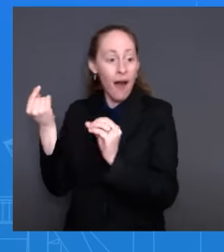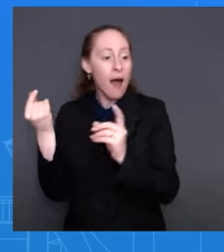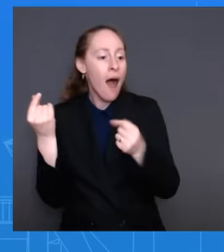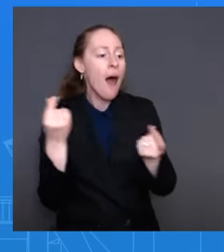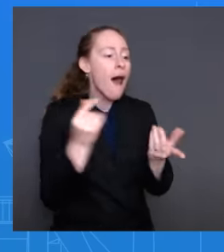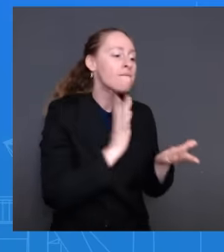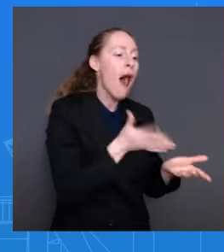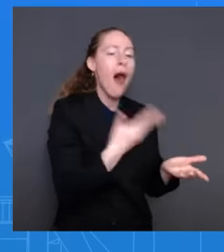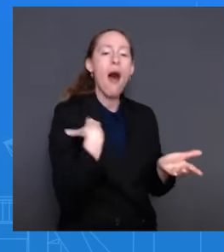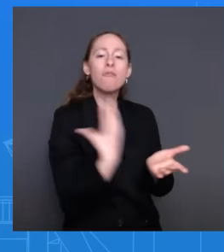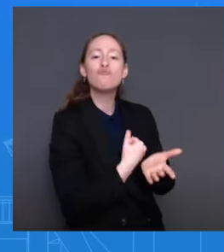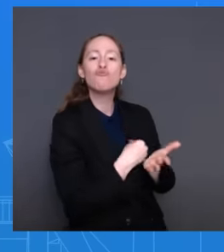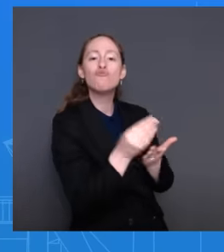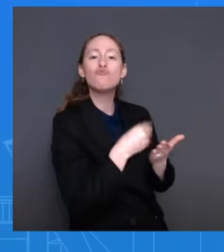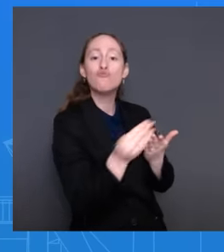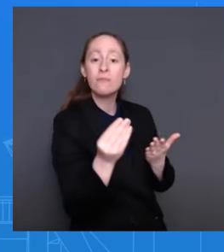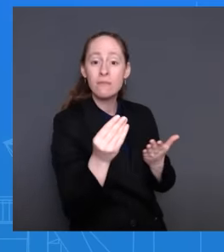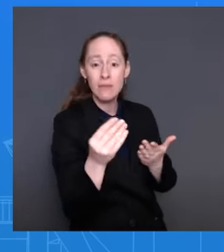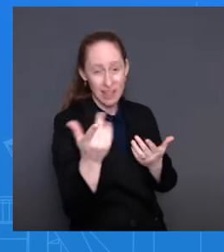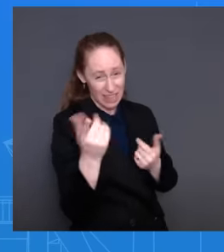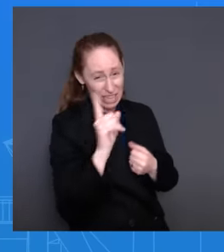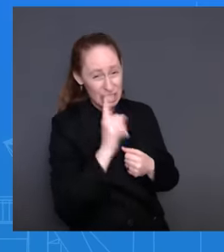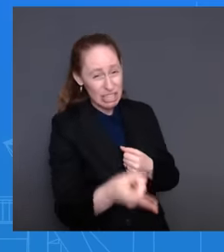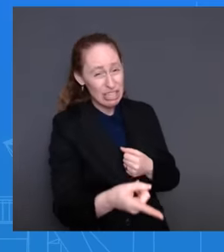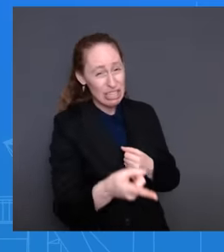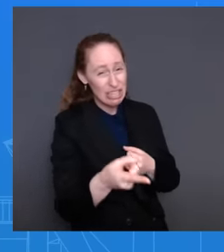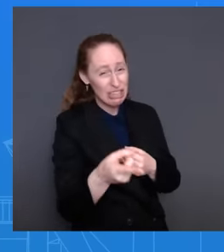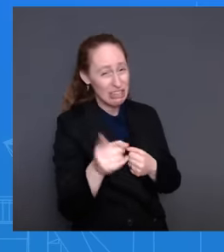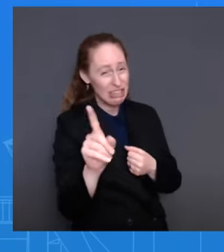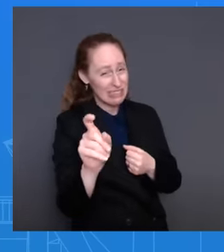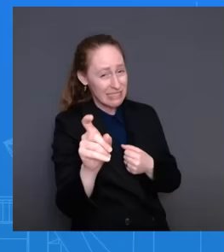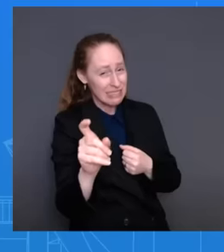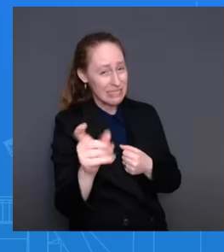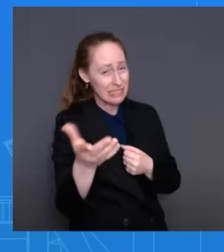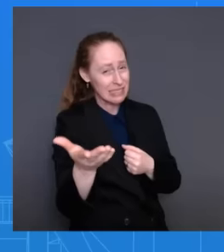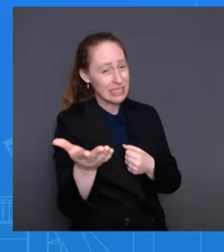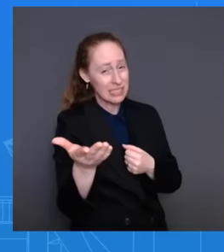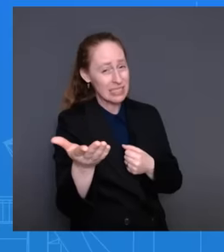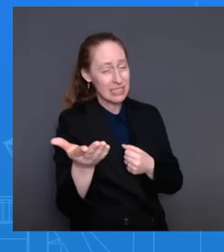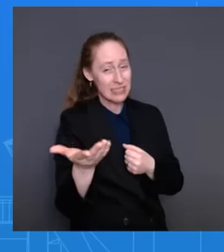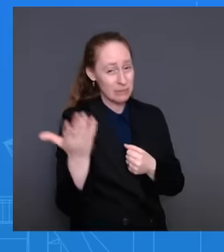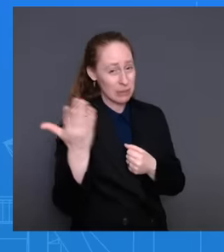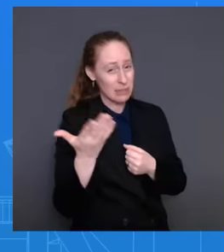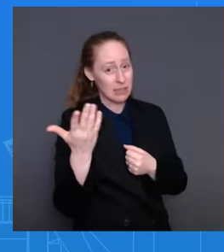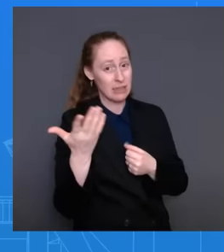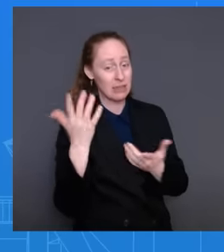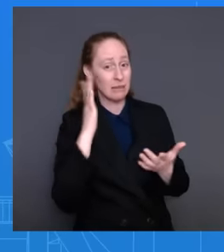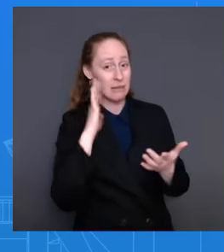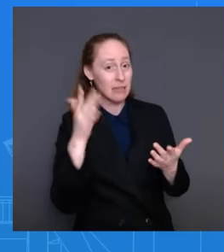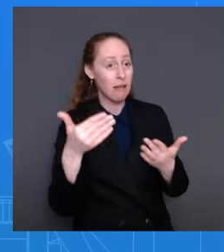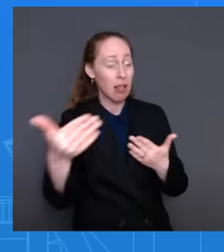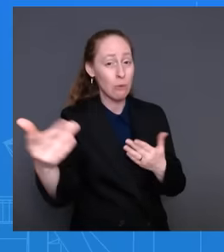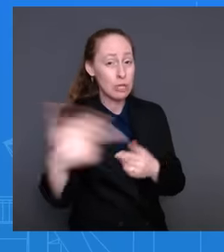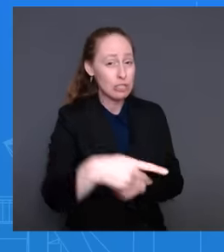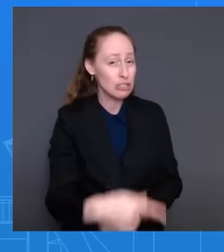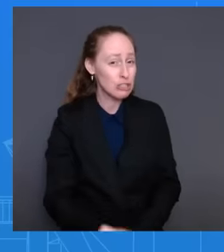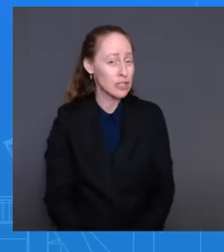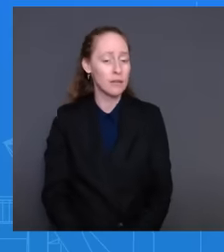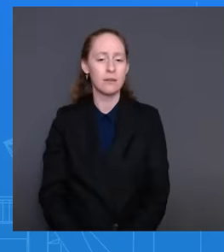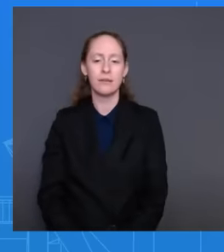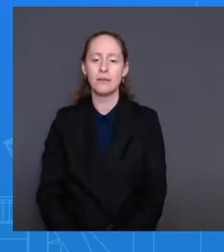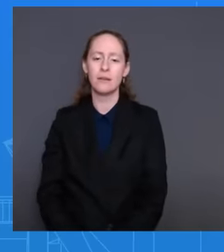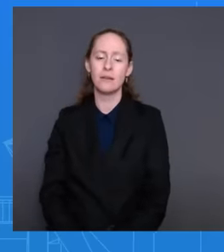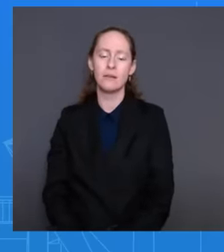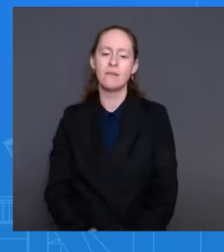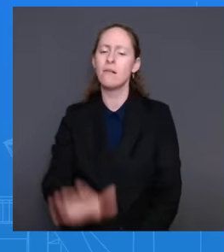that notwithstanding some of the reporting, the president hasn't made any decision on that policy, and so I won't get ahead